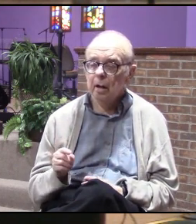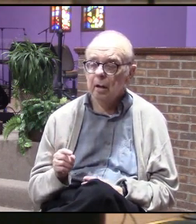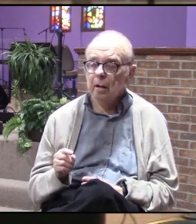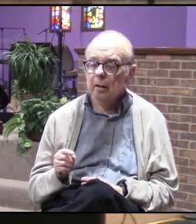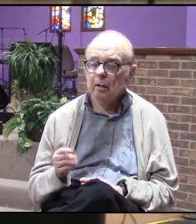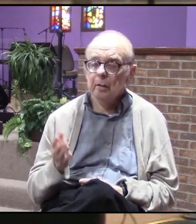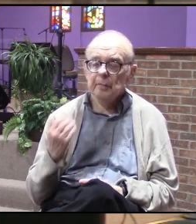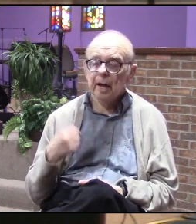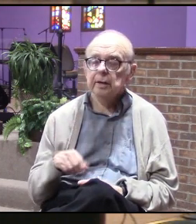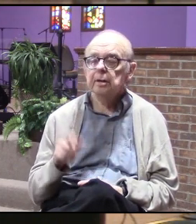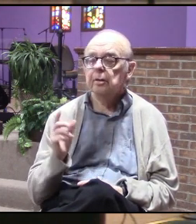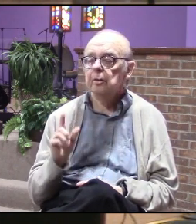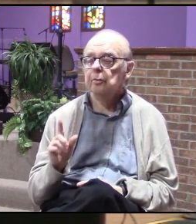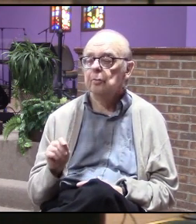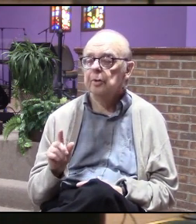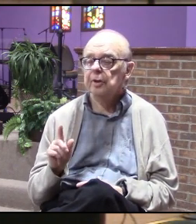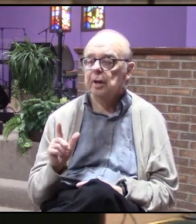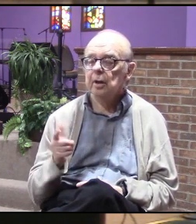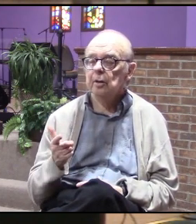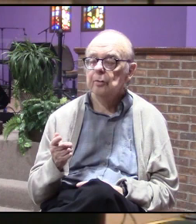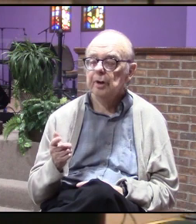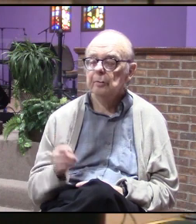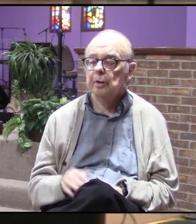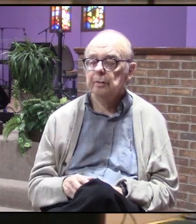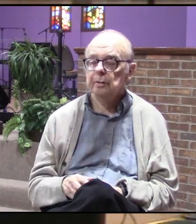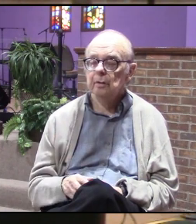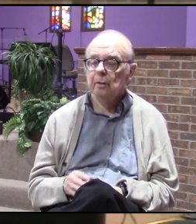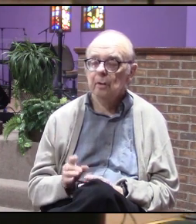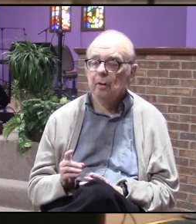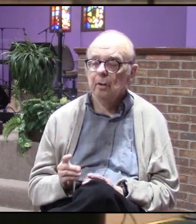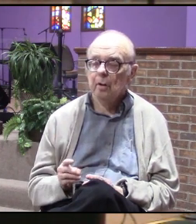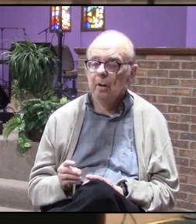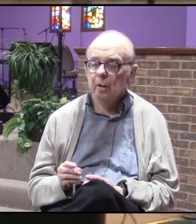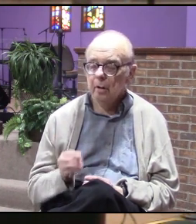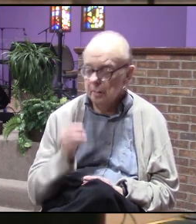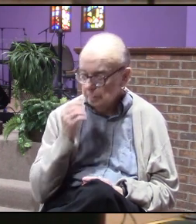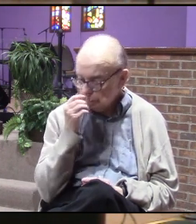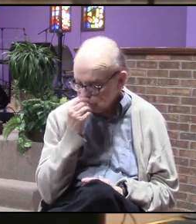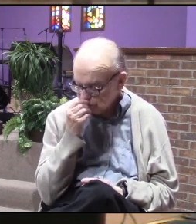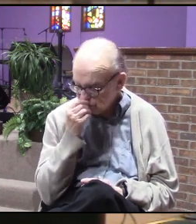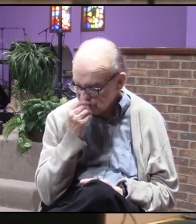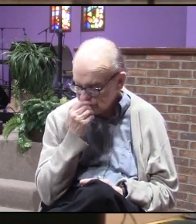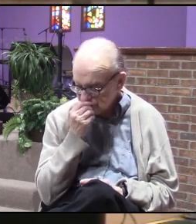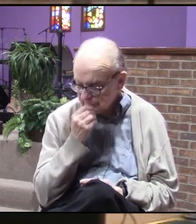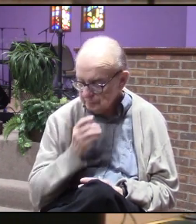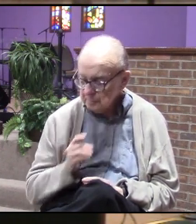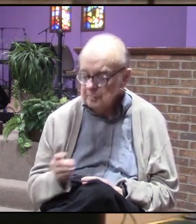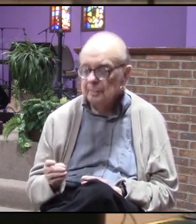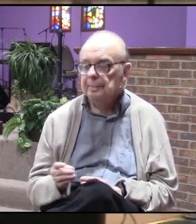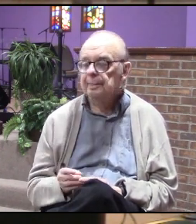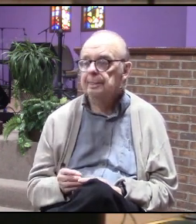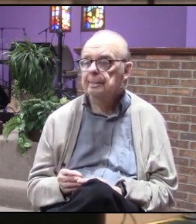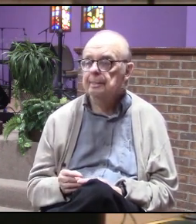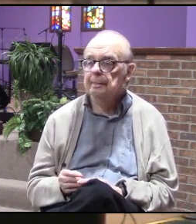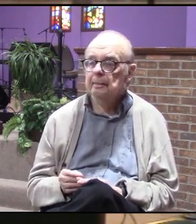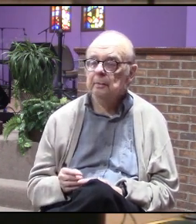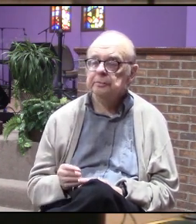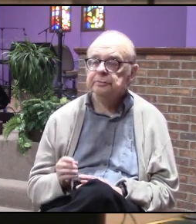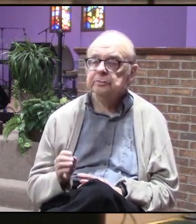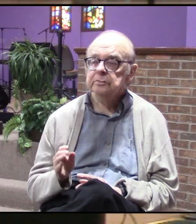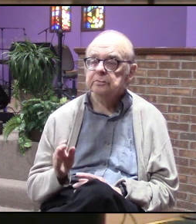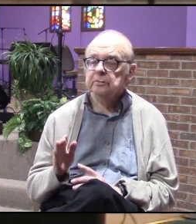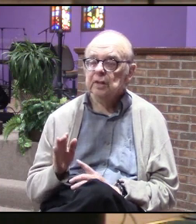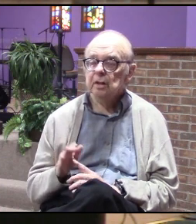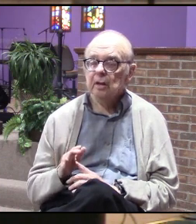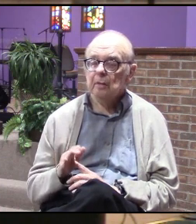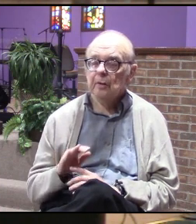in 2021. Okay? It was kind of during the height of all